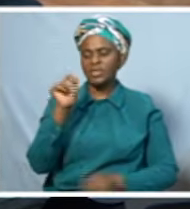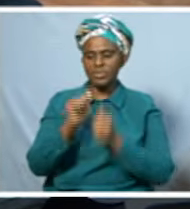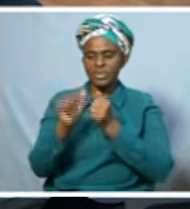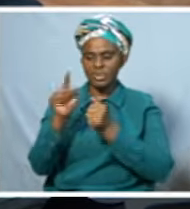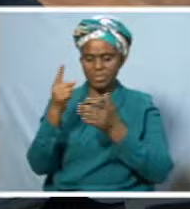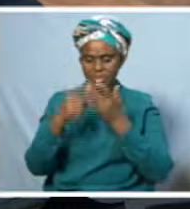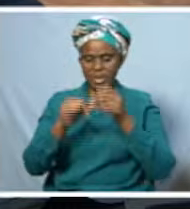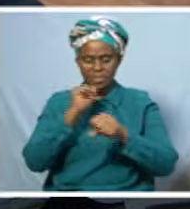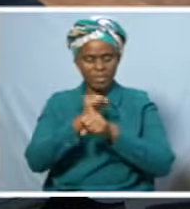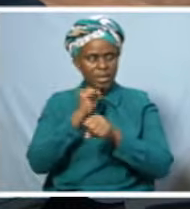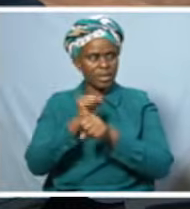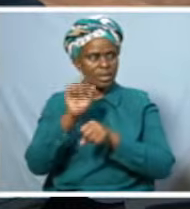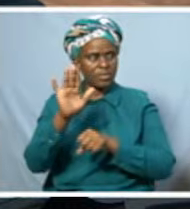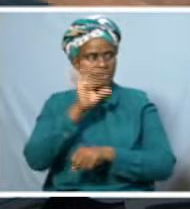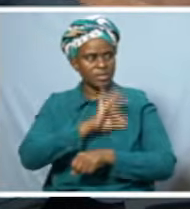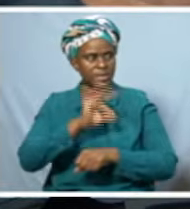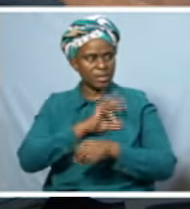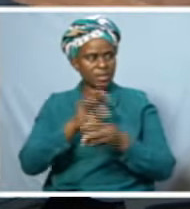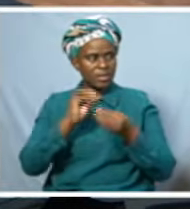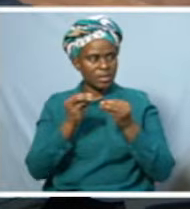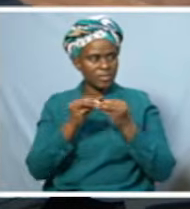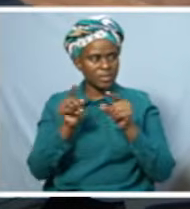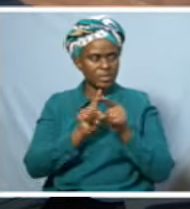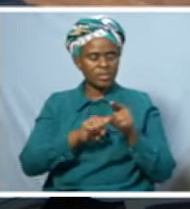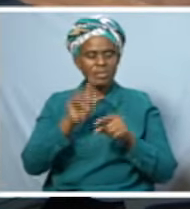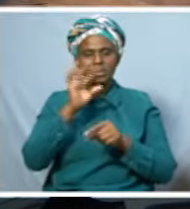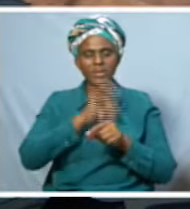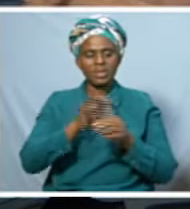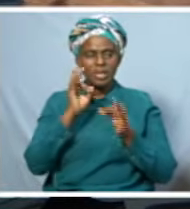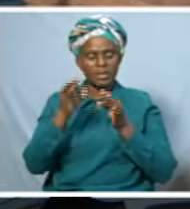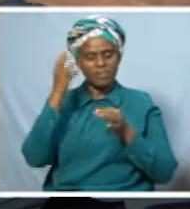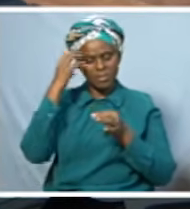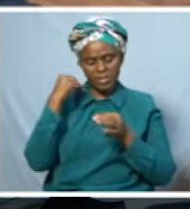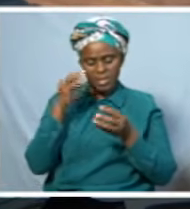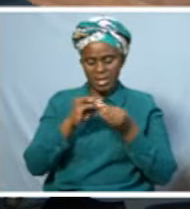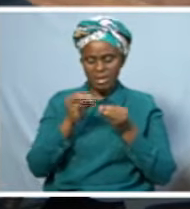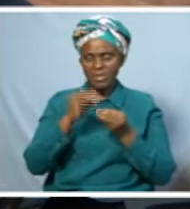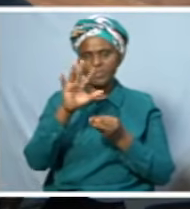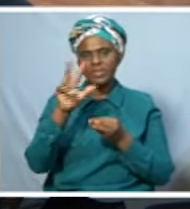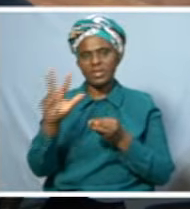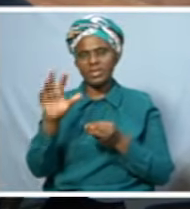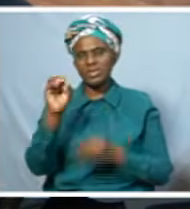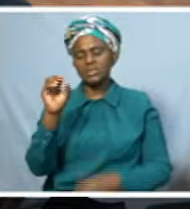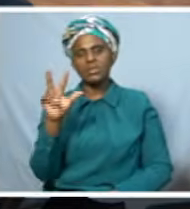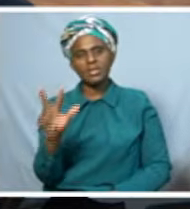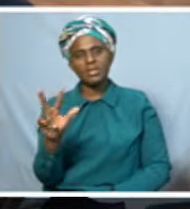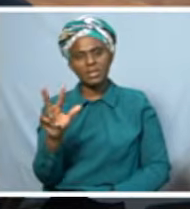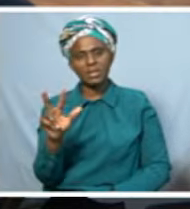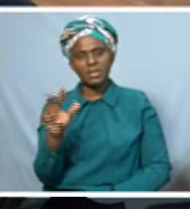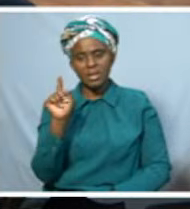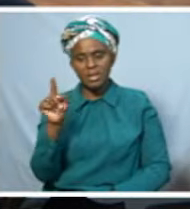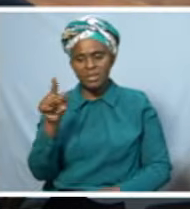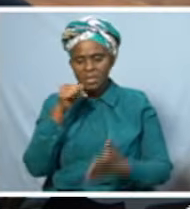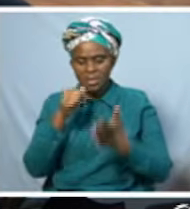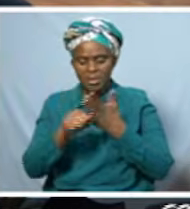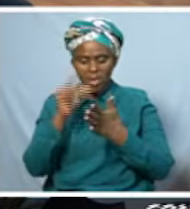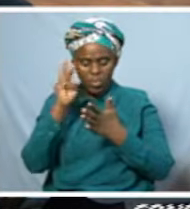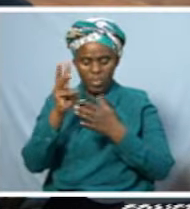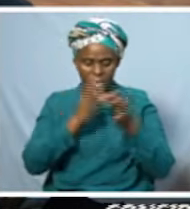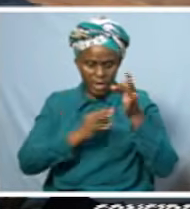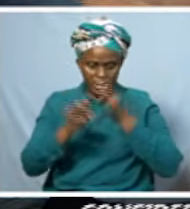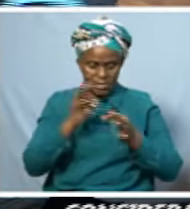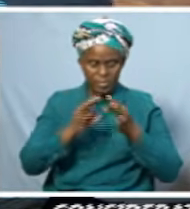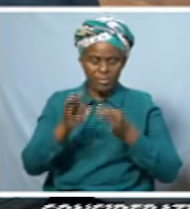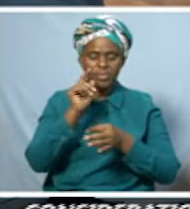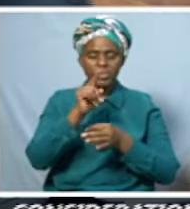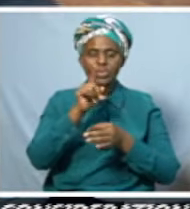that employee's scale number, his scale. If it's officer number 5303, with that letter will state that